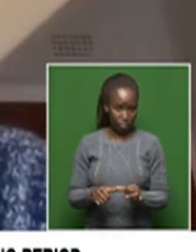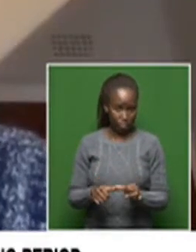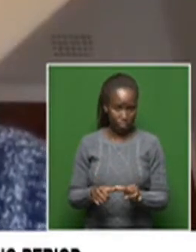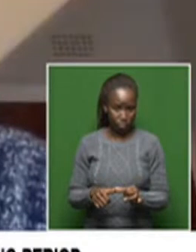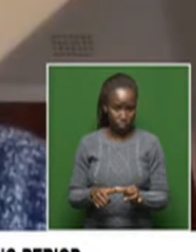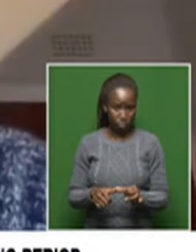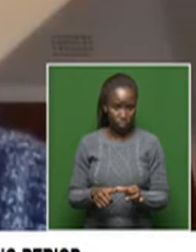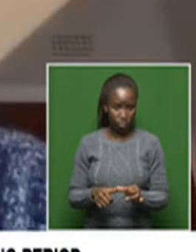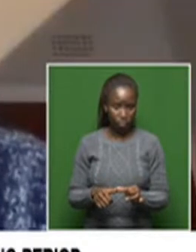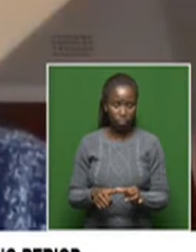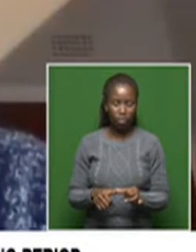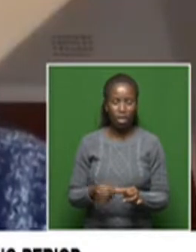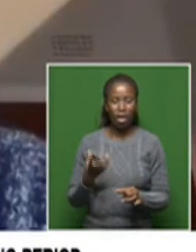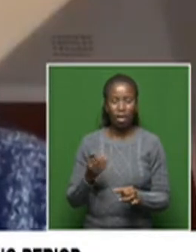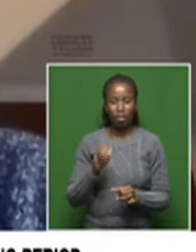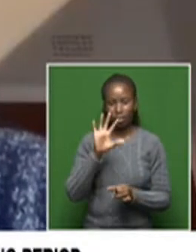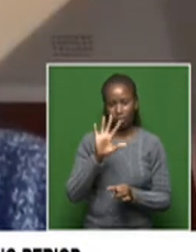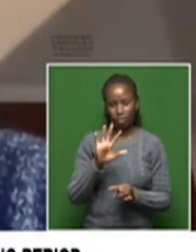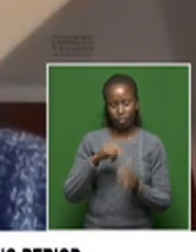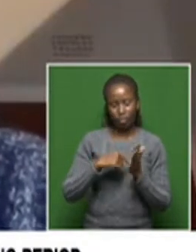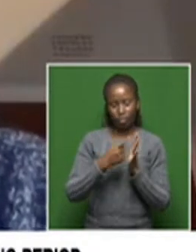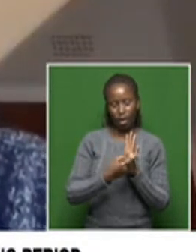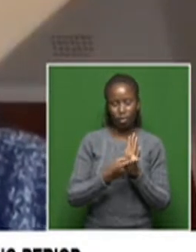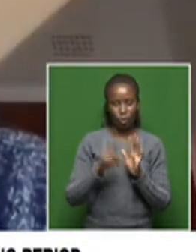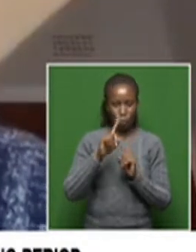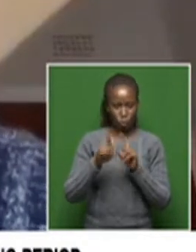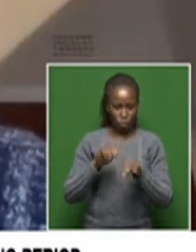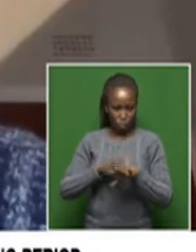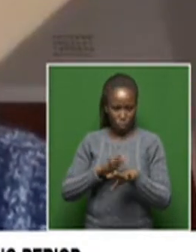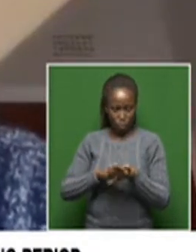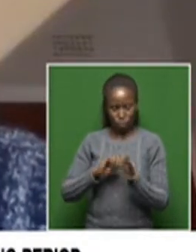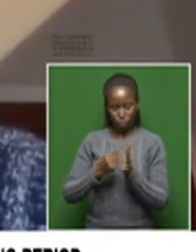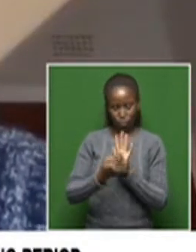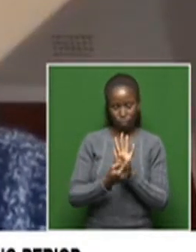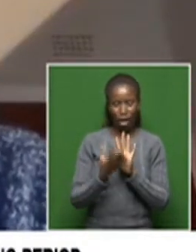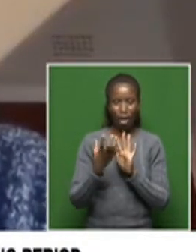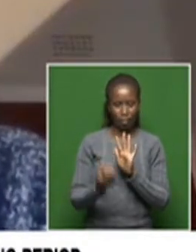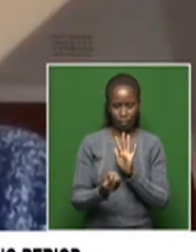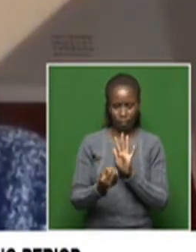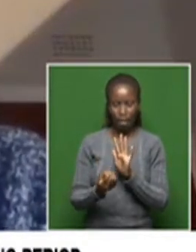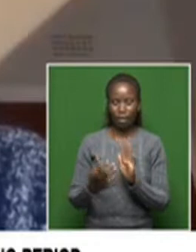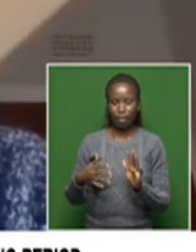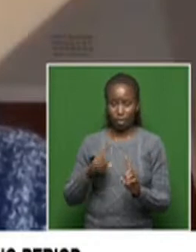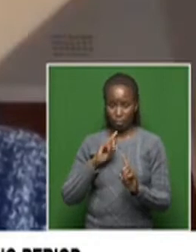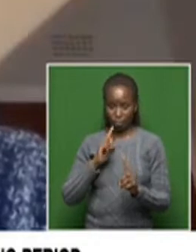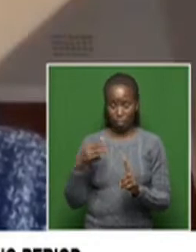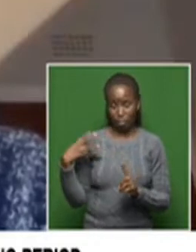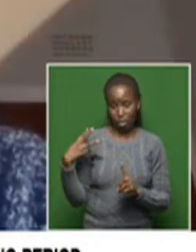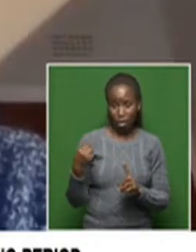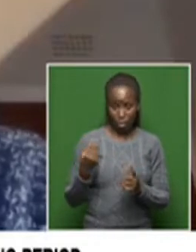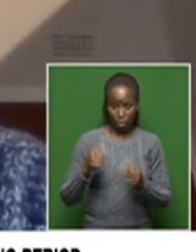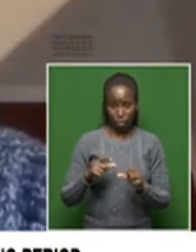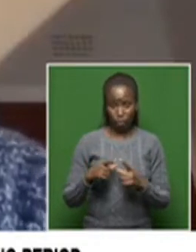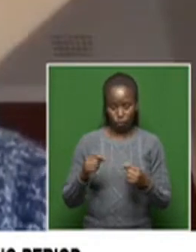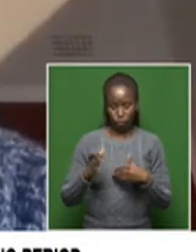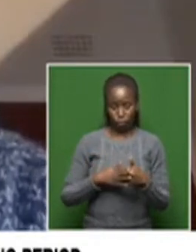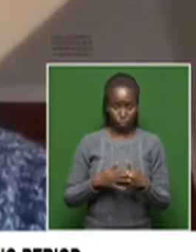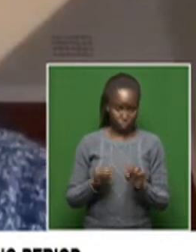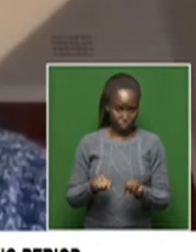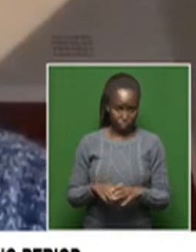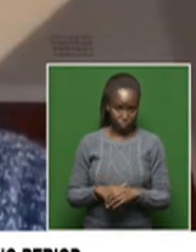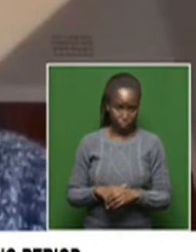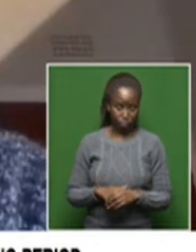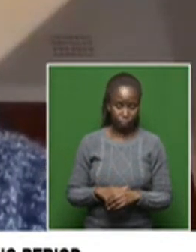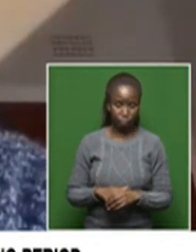We have another 5 questions, which I really would love to address, Minister, with your permission, and then we'll close out.